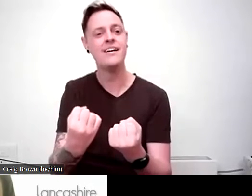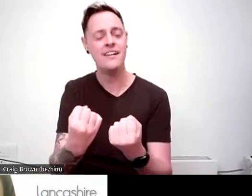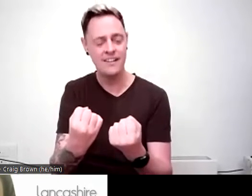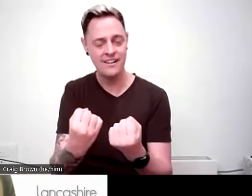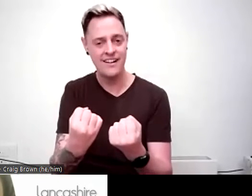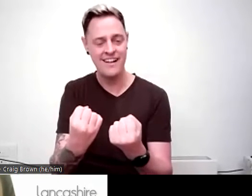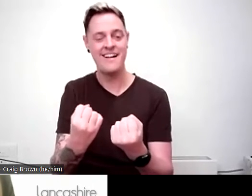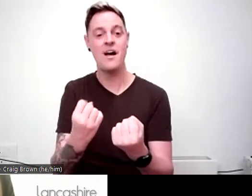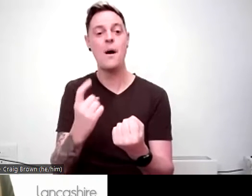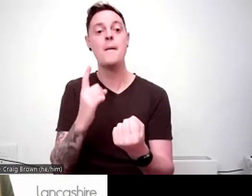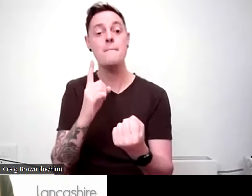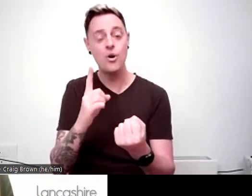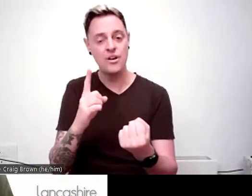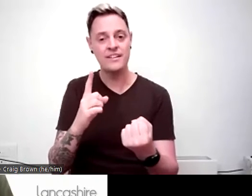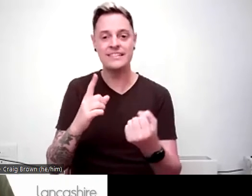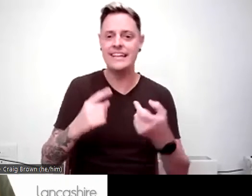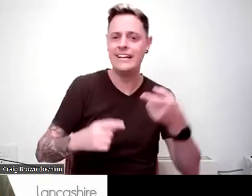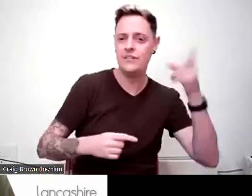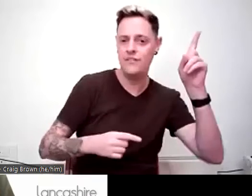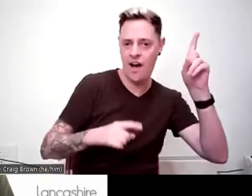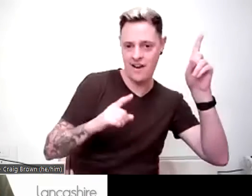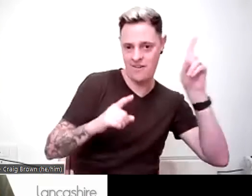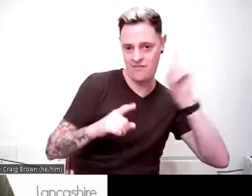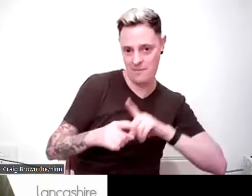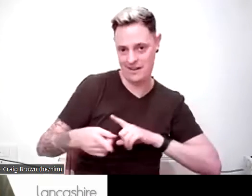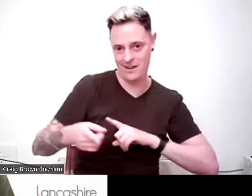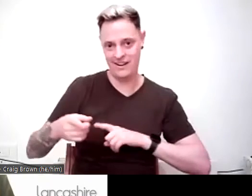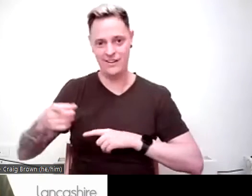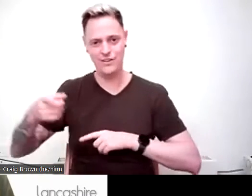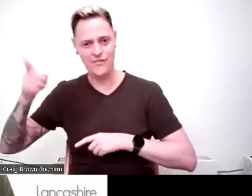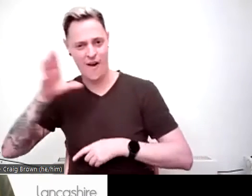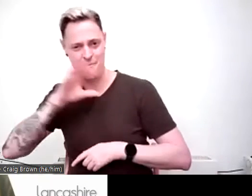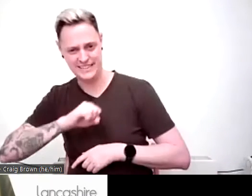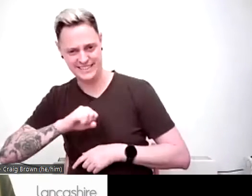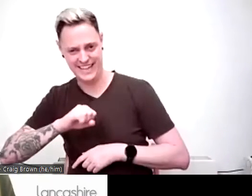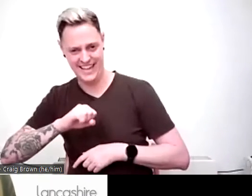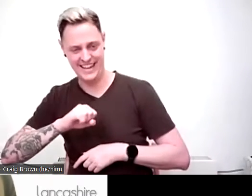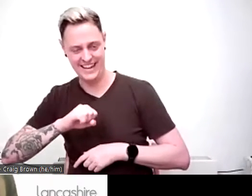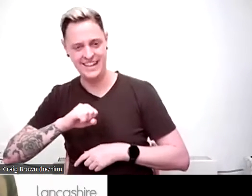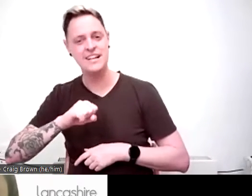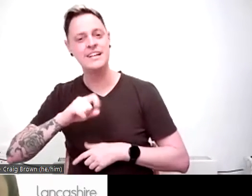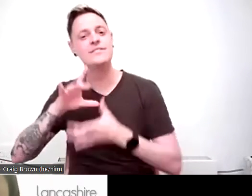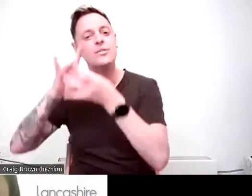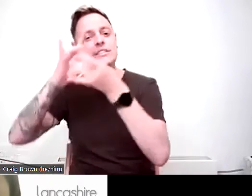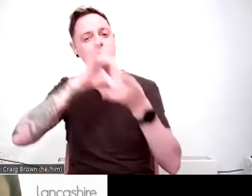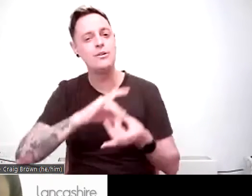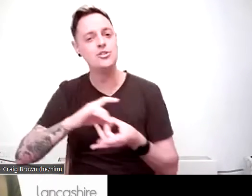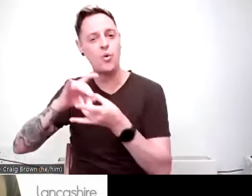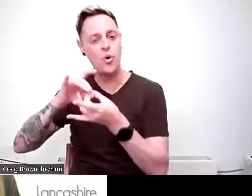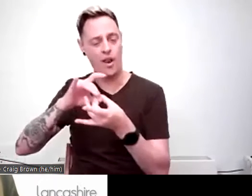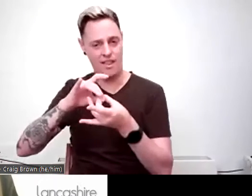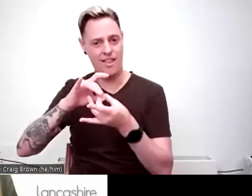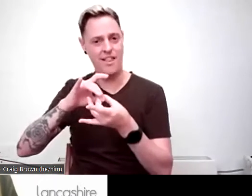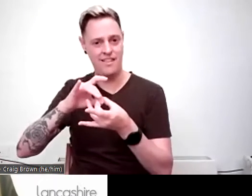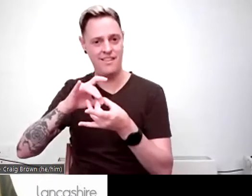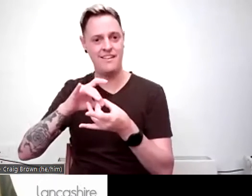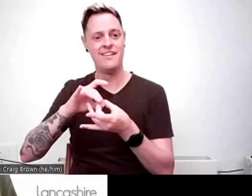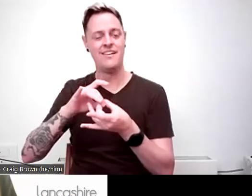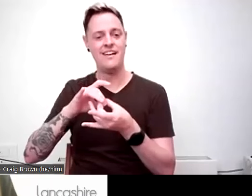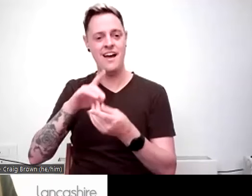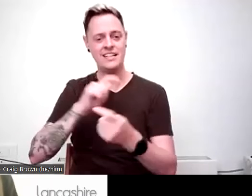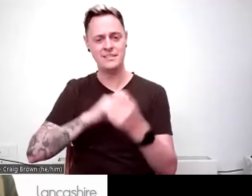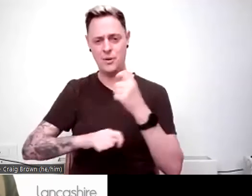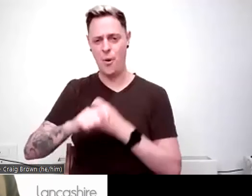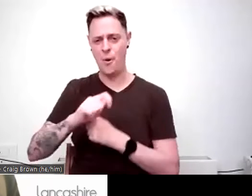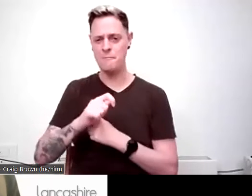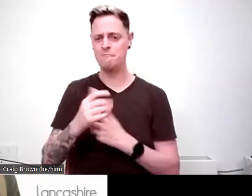but it's the divine feminine and divine masculine has in some spiritual settings, not all, but I've noticed that it's